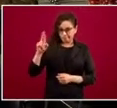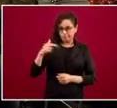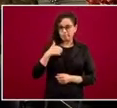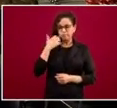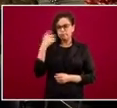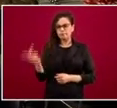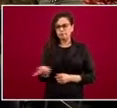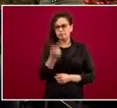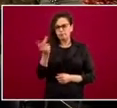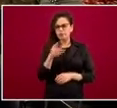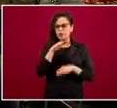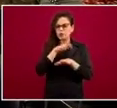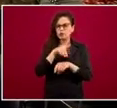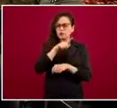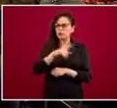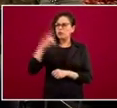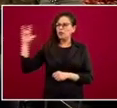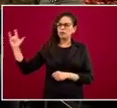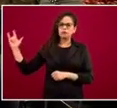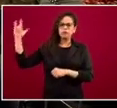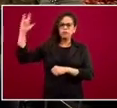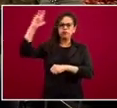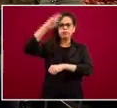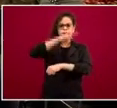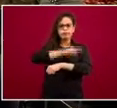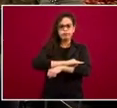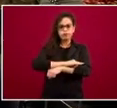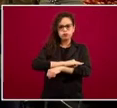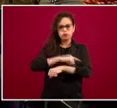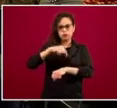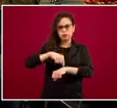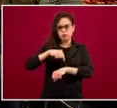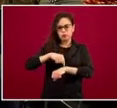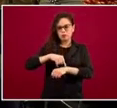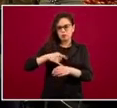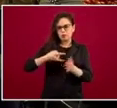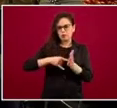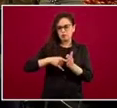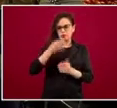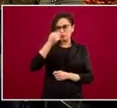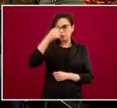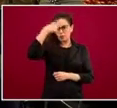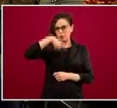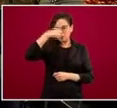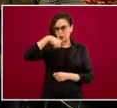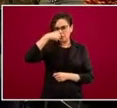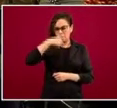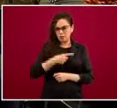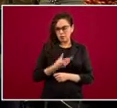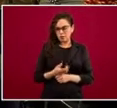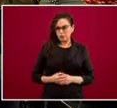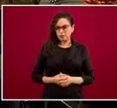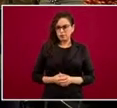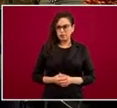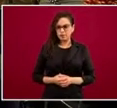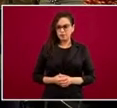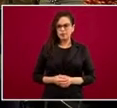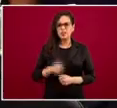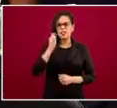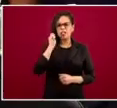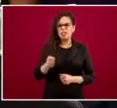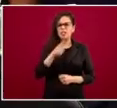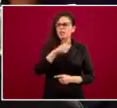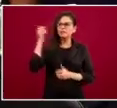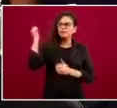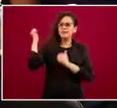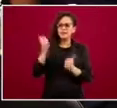Thank you, Doctor. I would like to know about the plane that is scheduled to be landing in